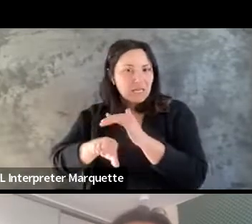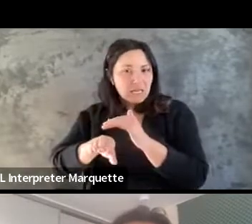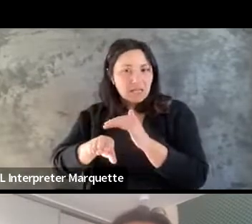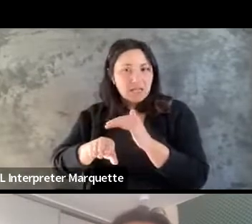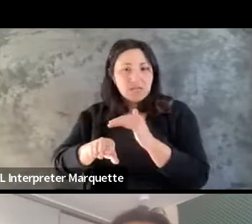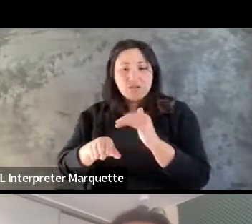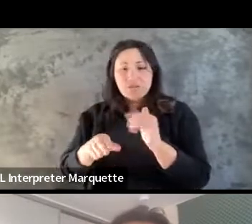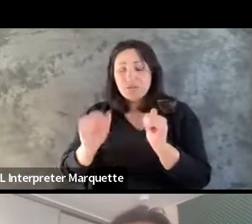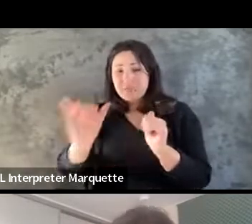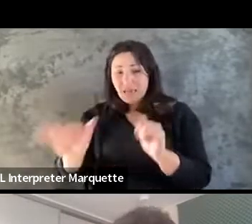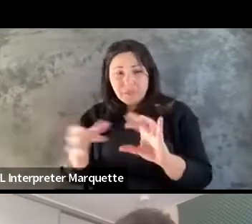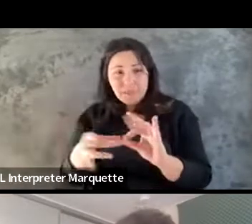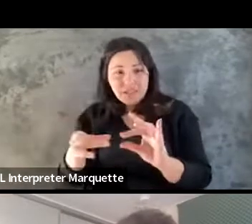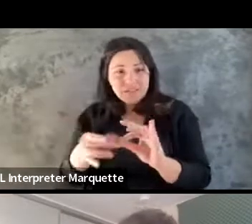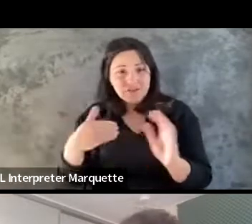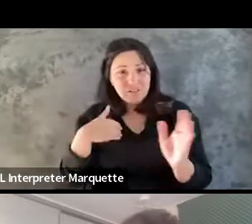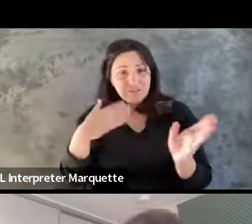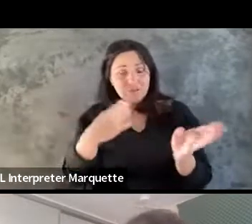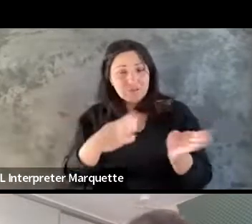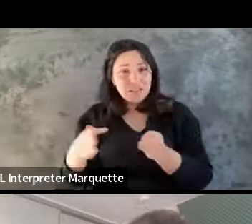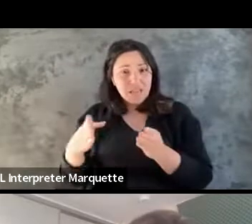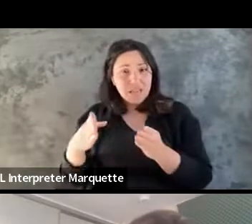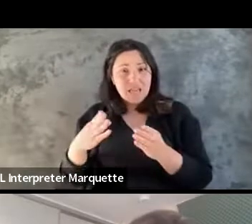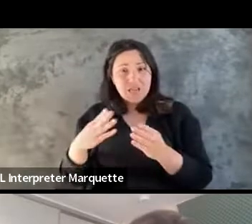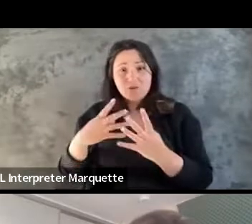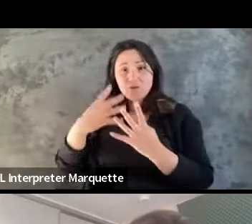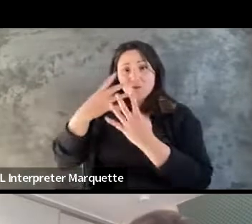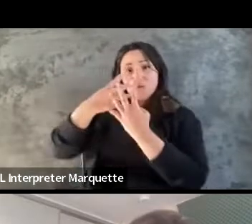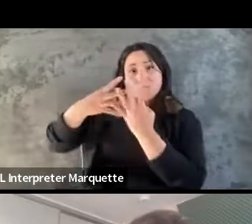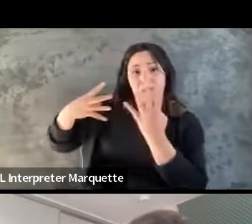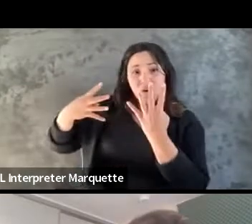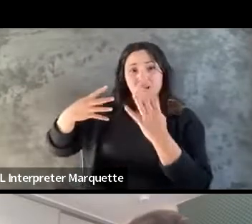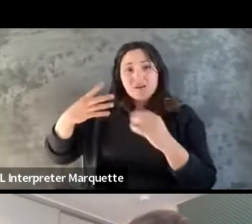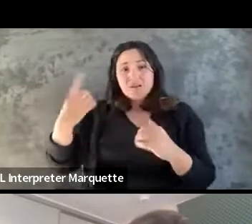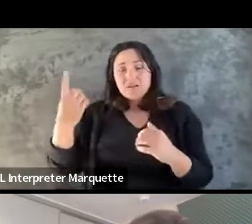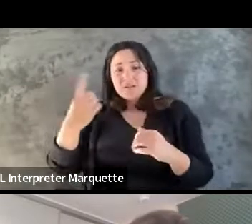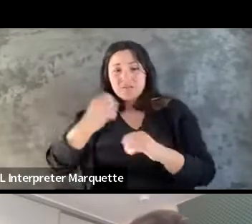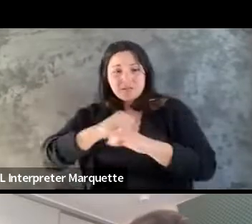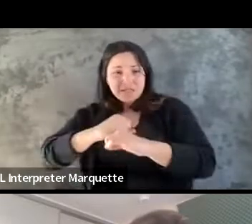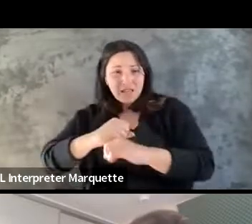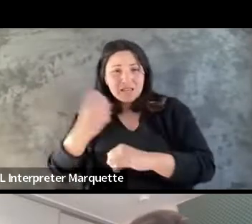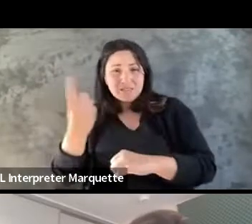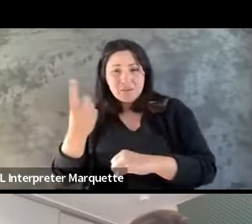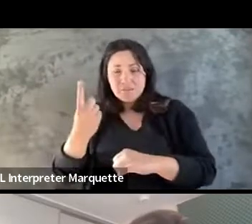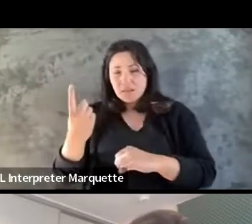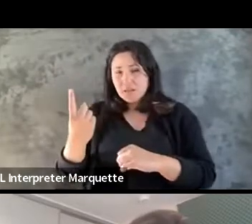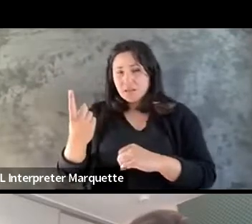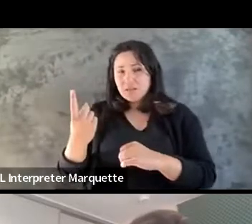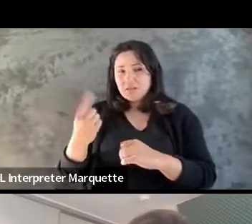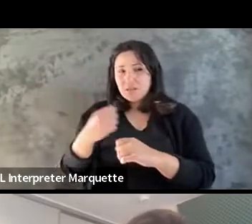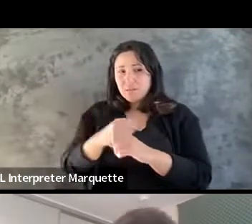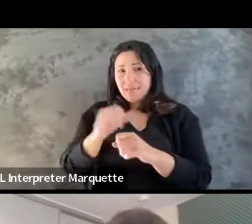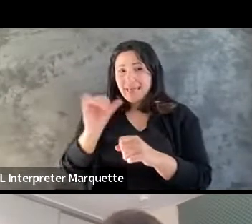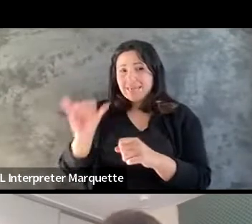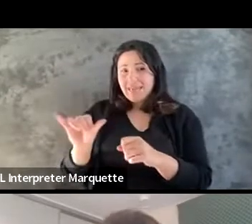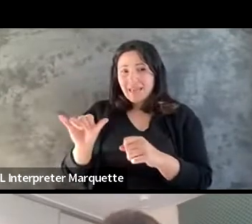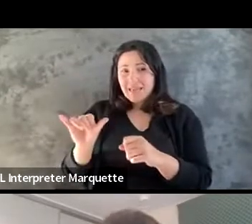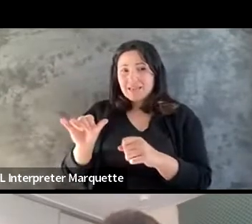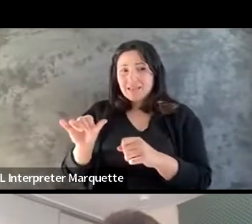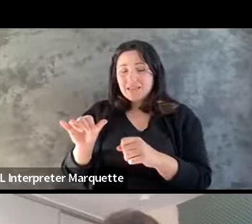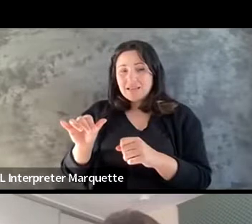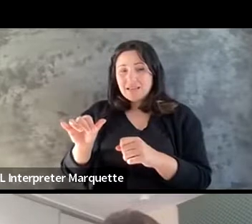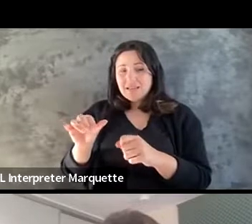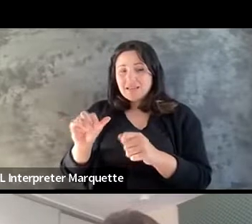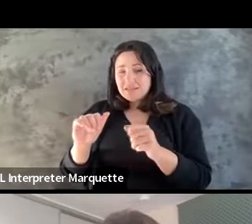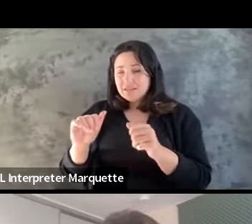been mentioned? Is there a plan to put bars in the windows? Like, should something be done to make that as